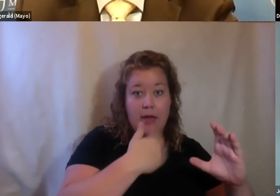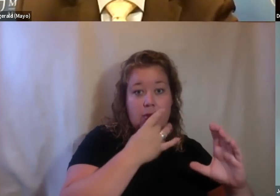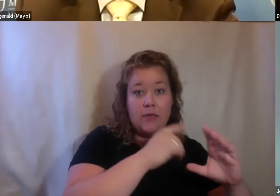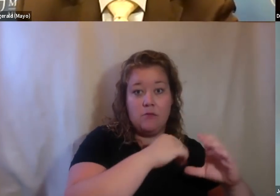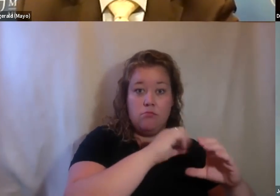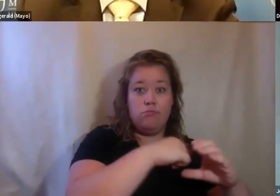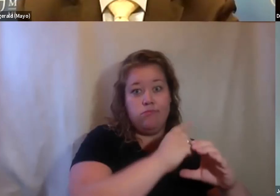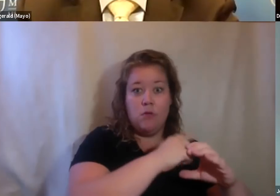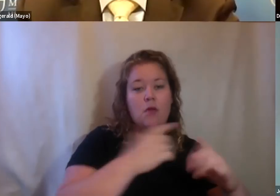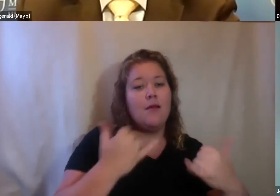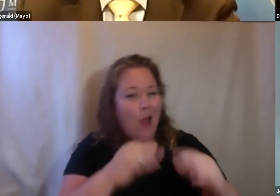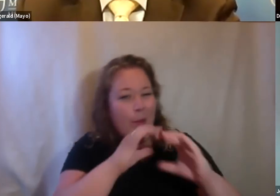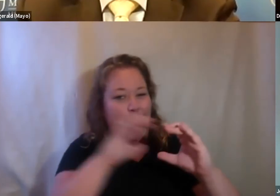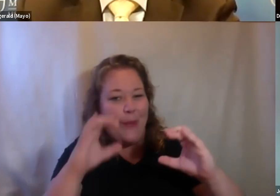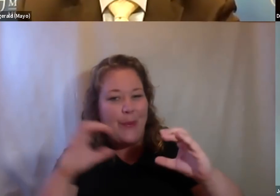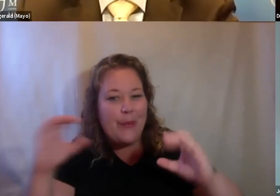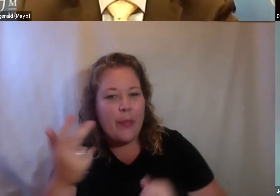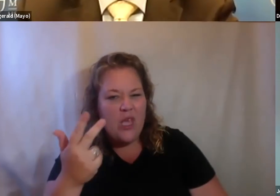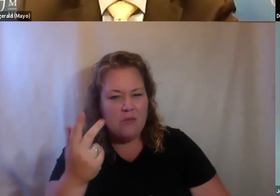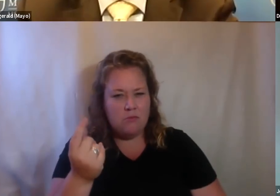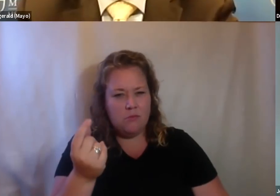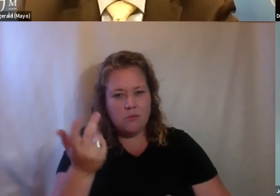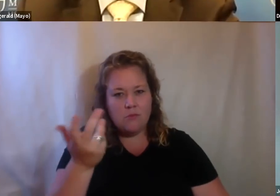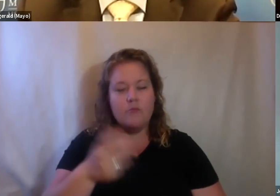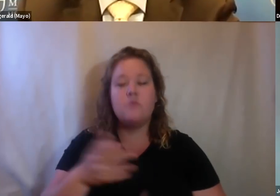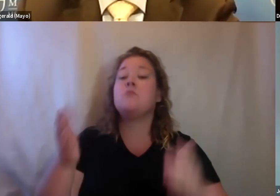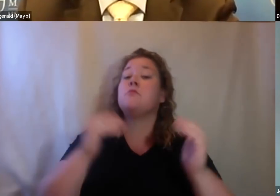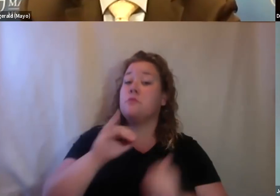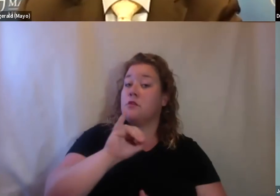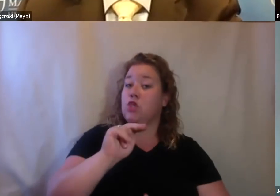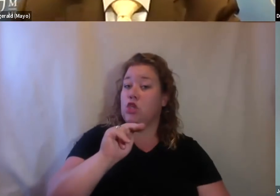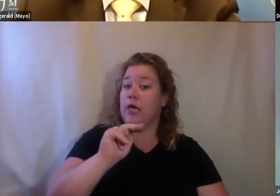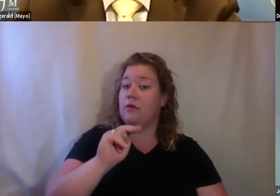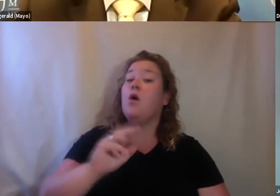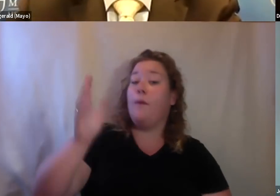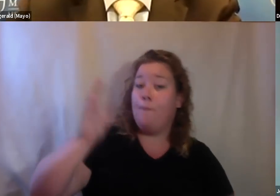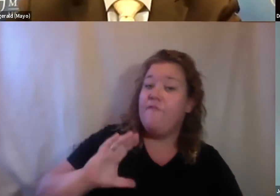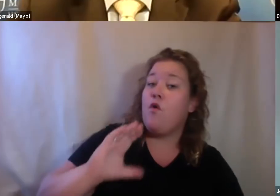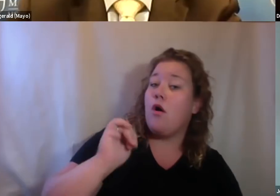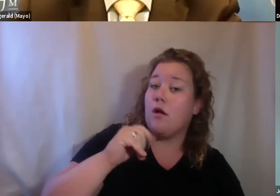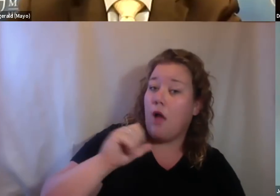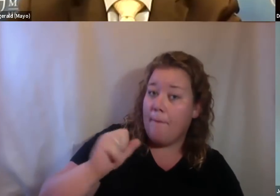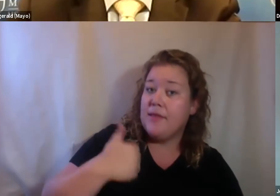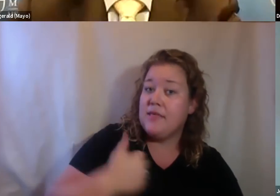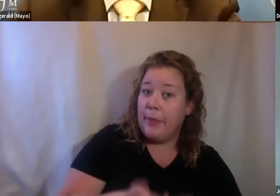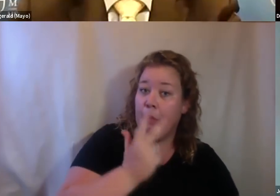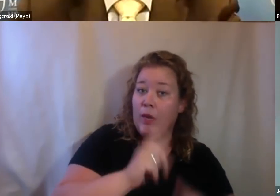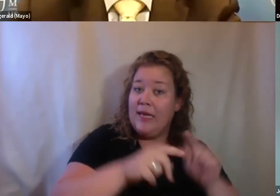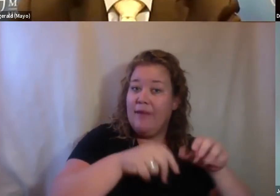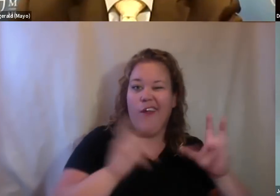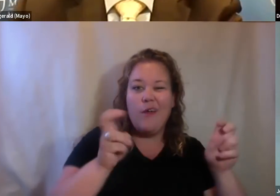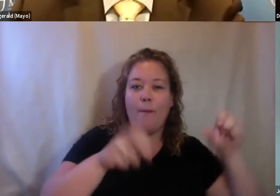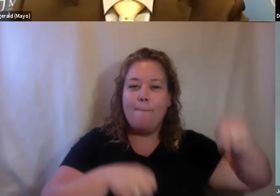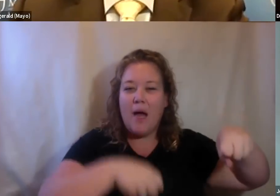Yeah, so again, the Compass had 3 buckets of information. So it had an epidemiology bucket, a